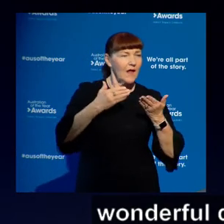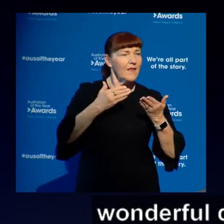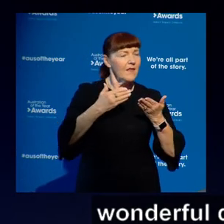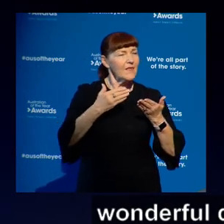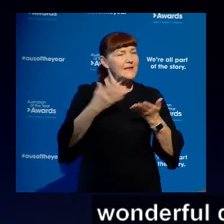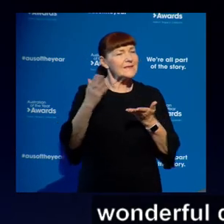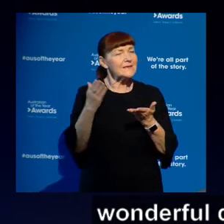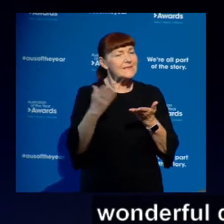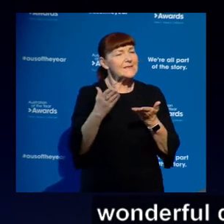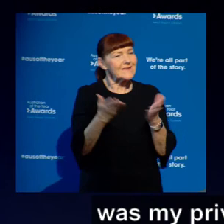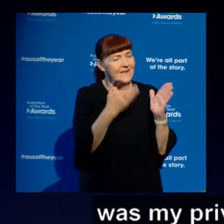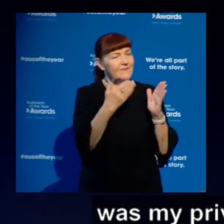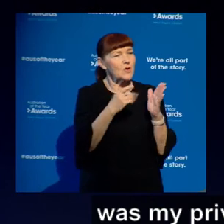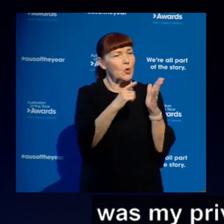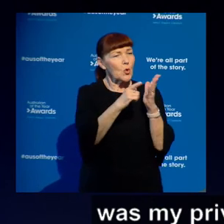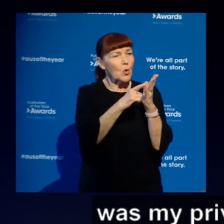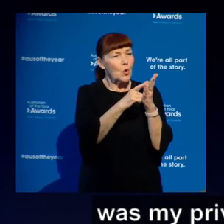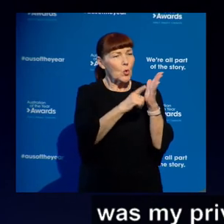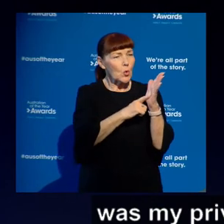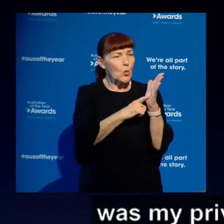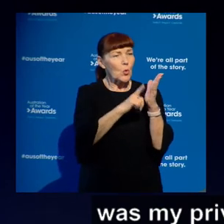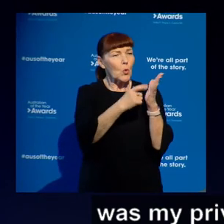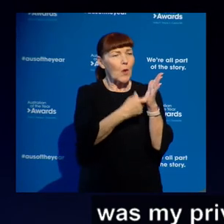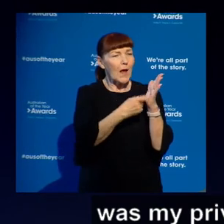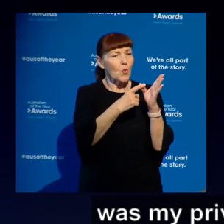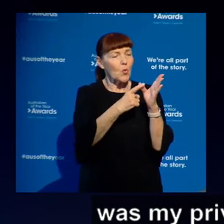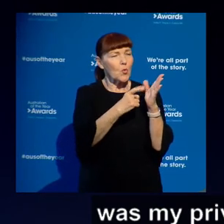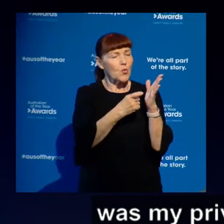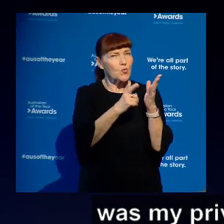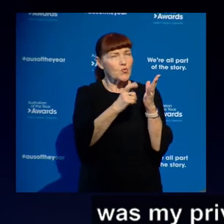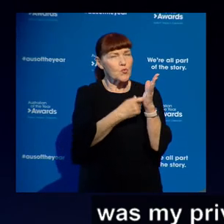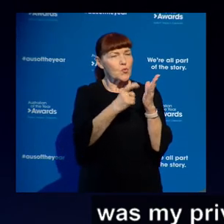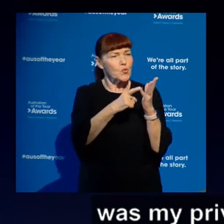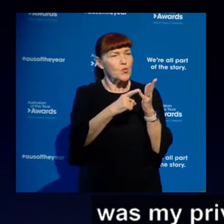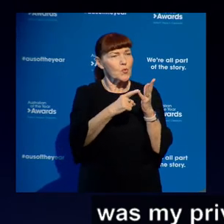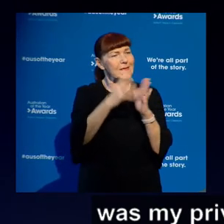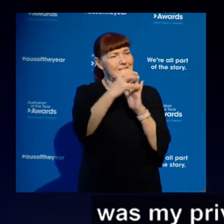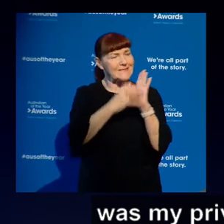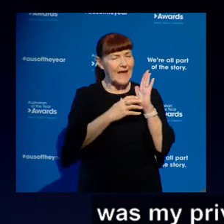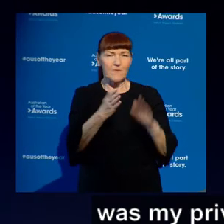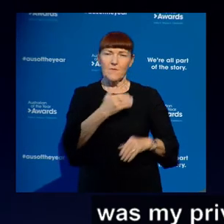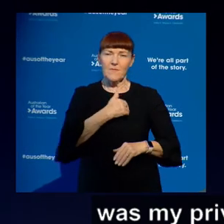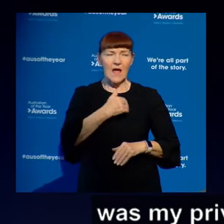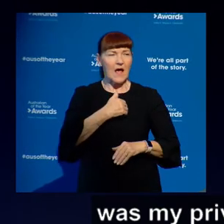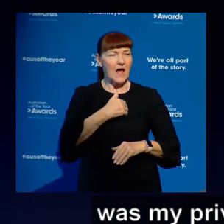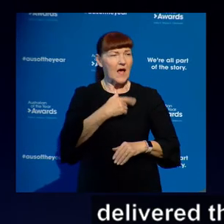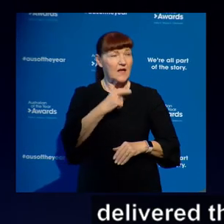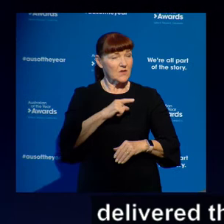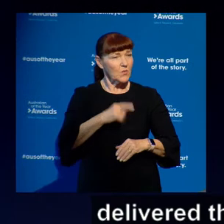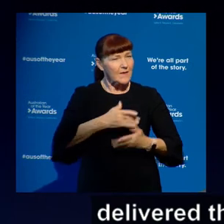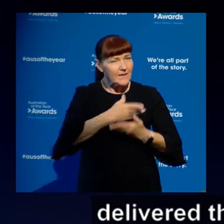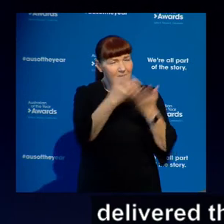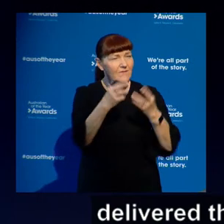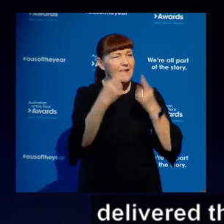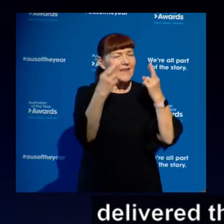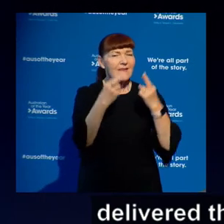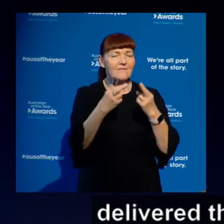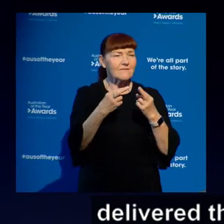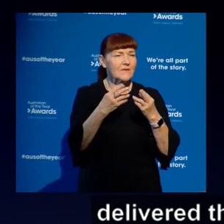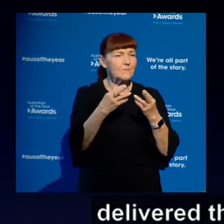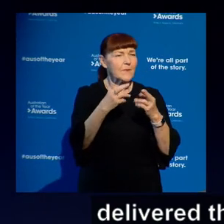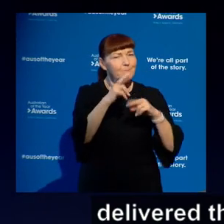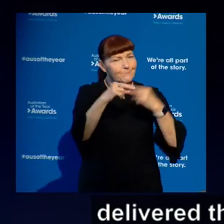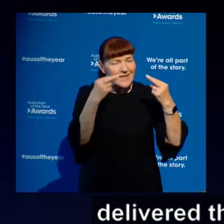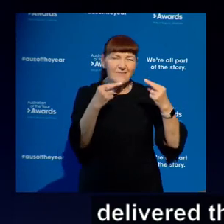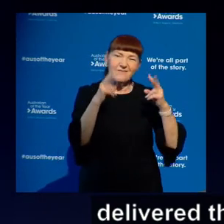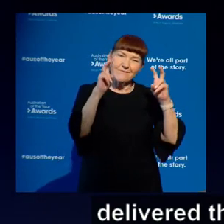Uluru Statement from the heart. This is offered to all Australians as a gift of hope. The statement